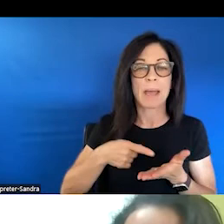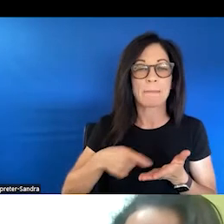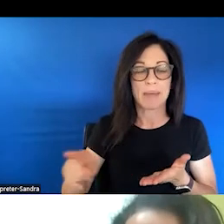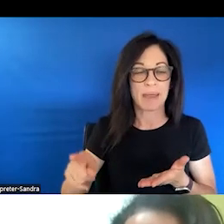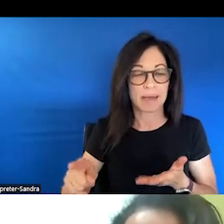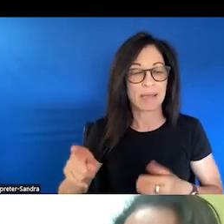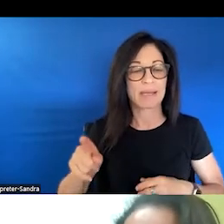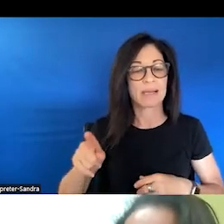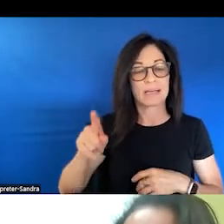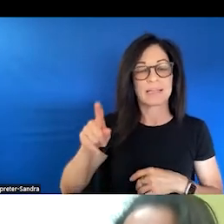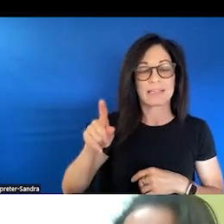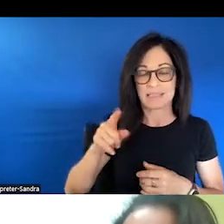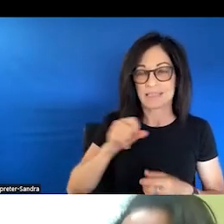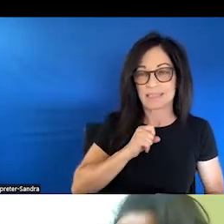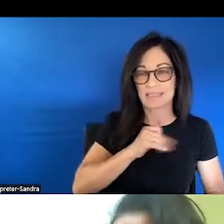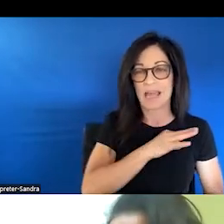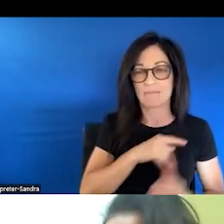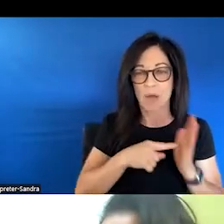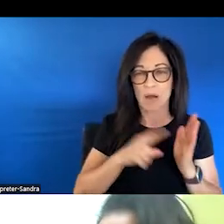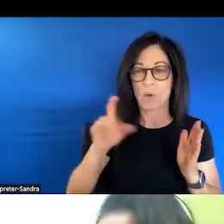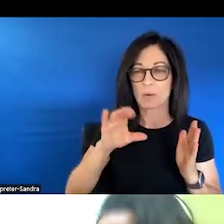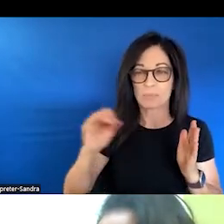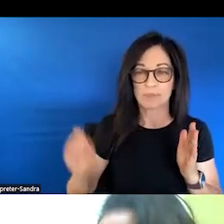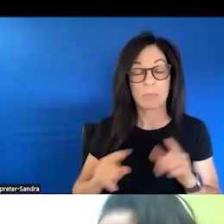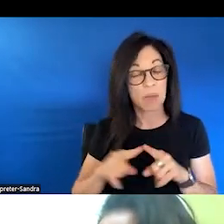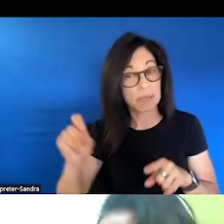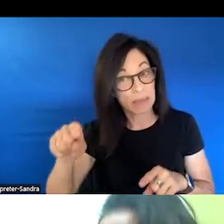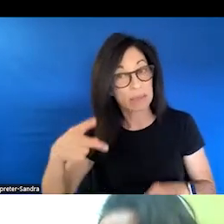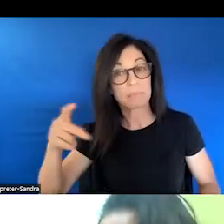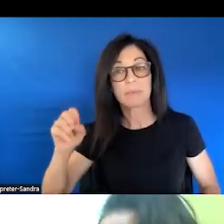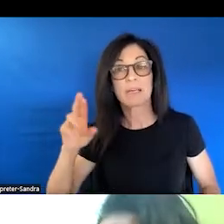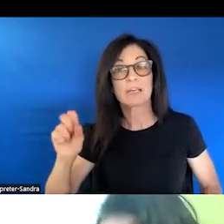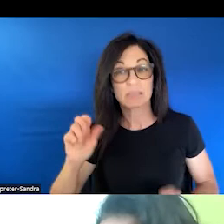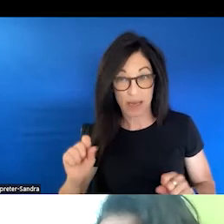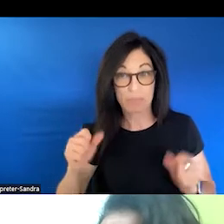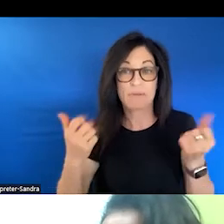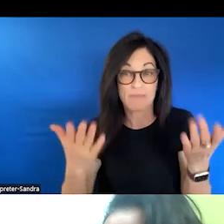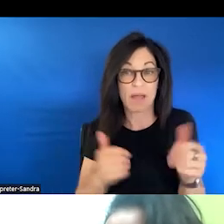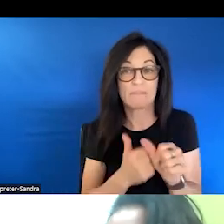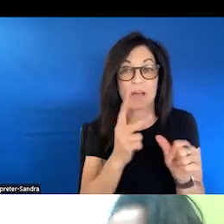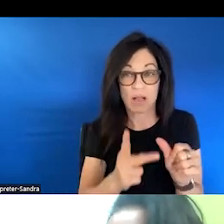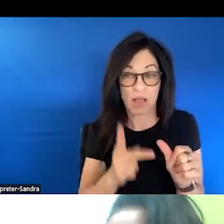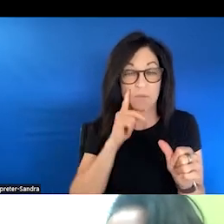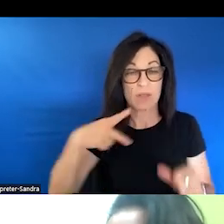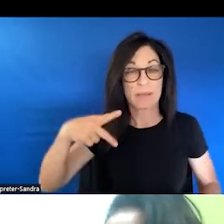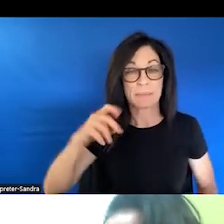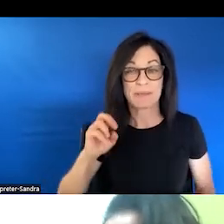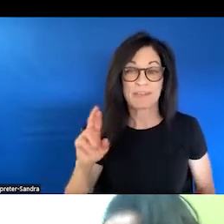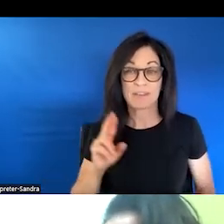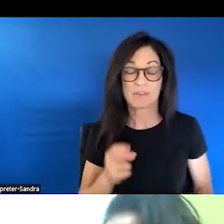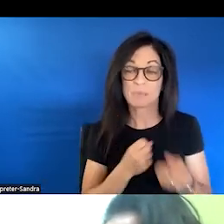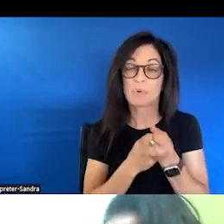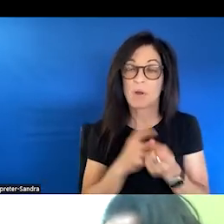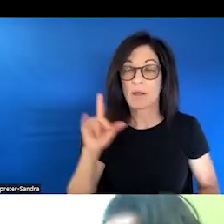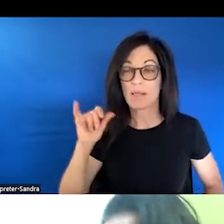definitely peers can also provide follow-up on the peer support line, but also one